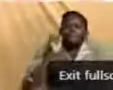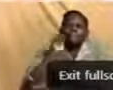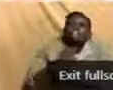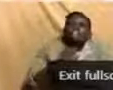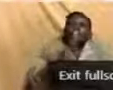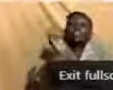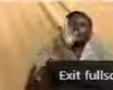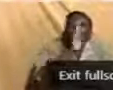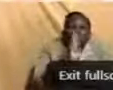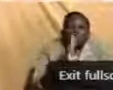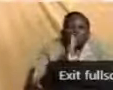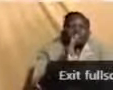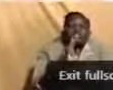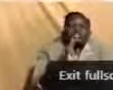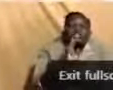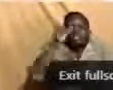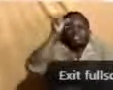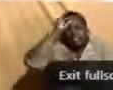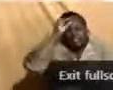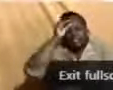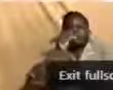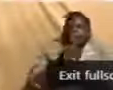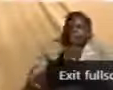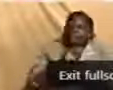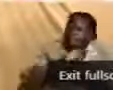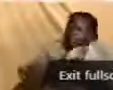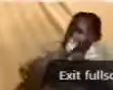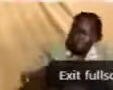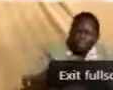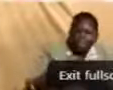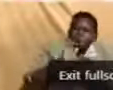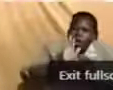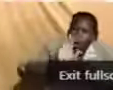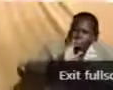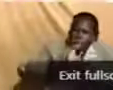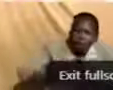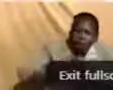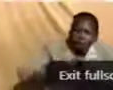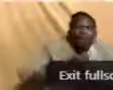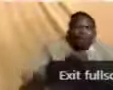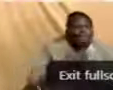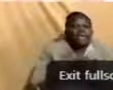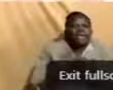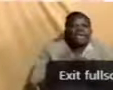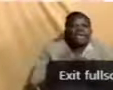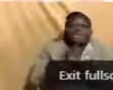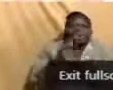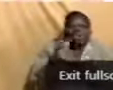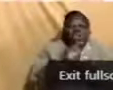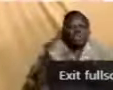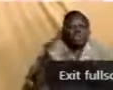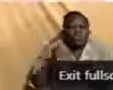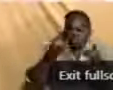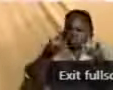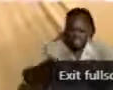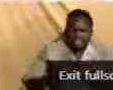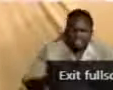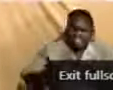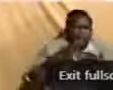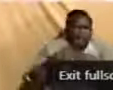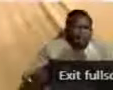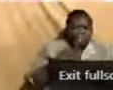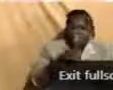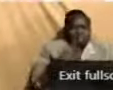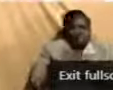funds. He uses his own money or his political party's money and things like that. He doesn't go to the national treasury, come on, give me this budget